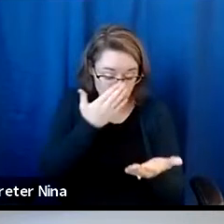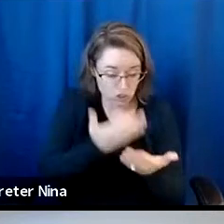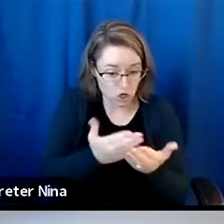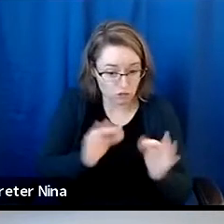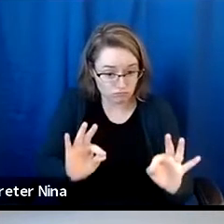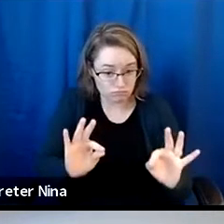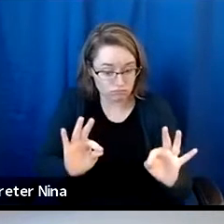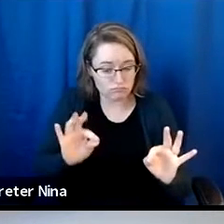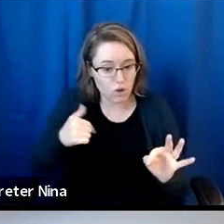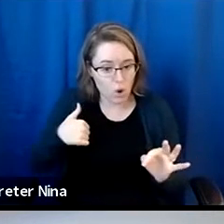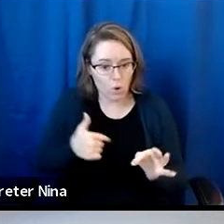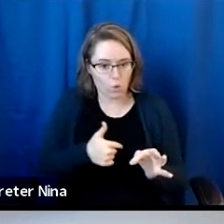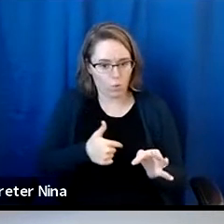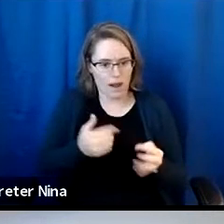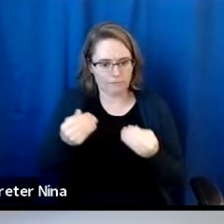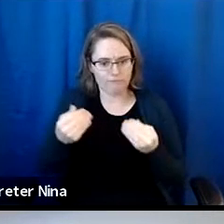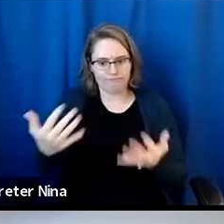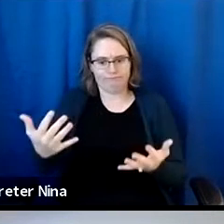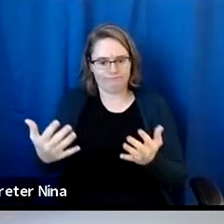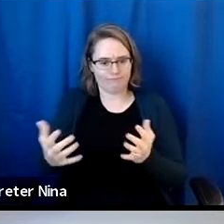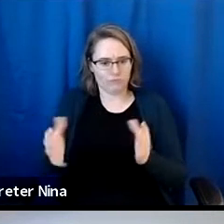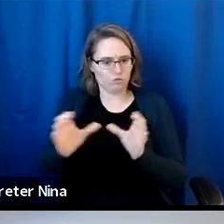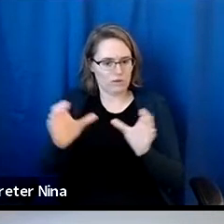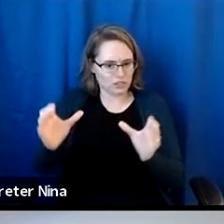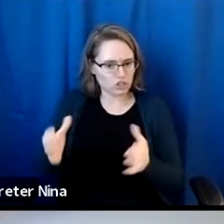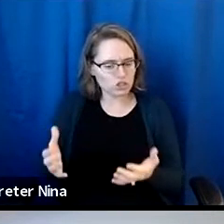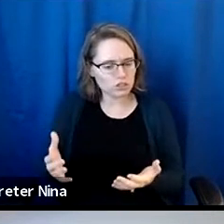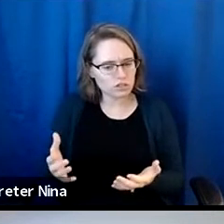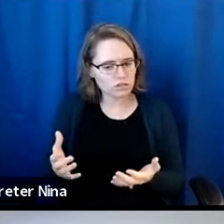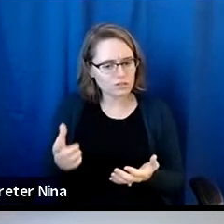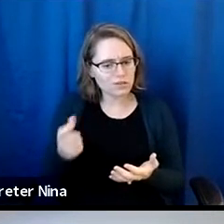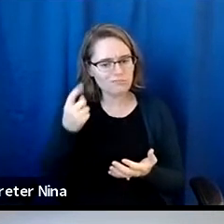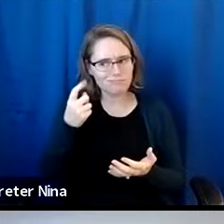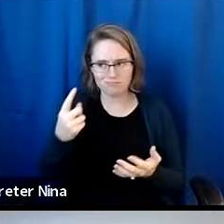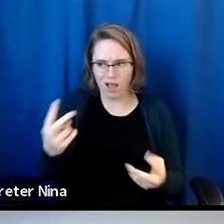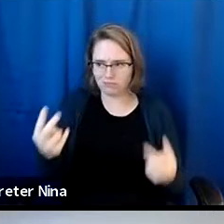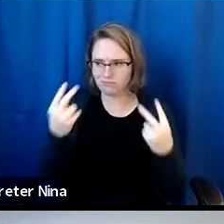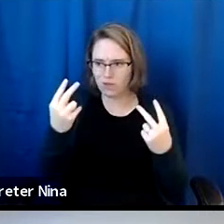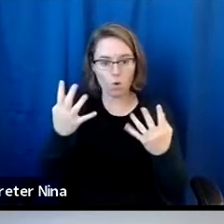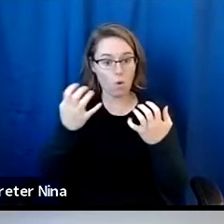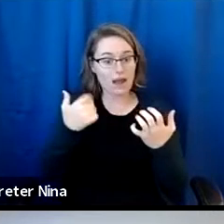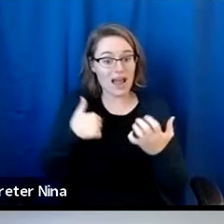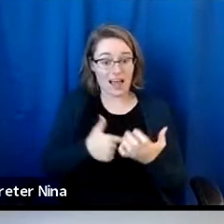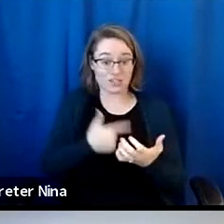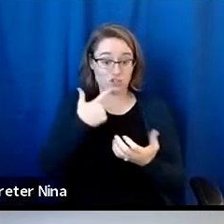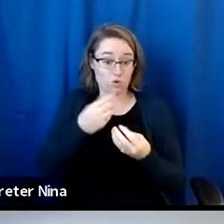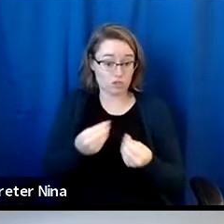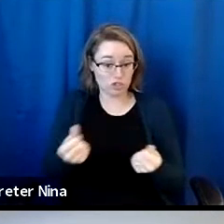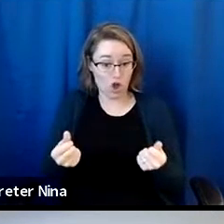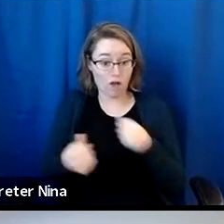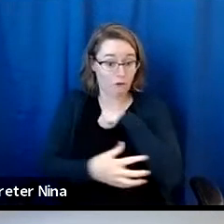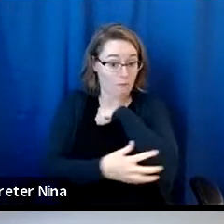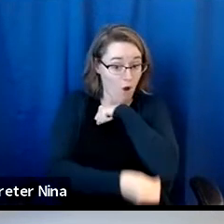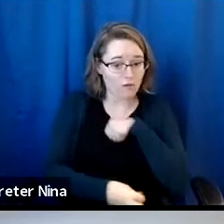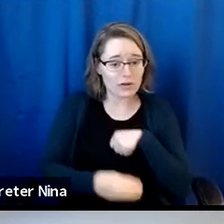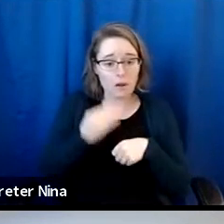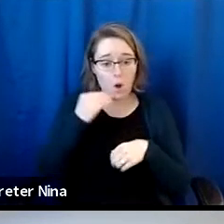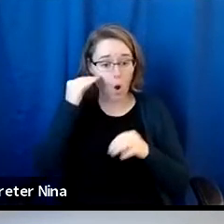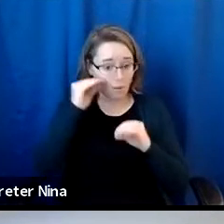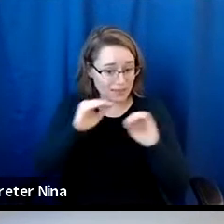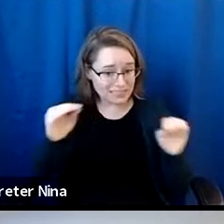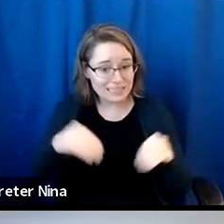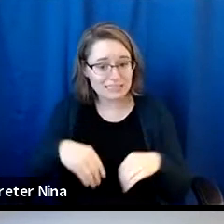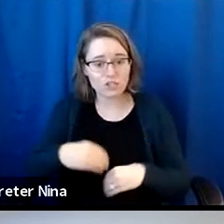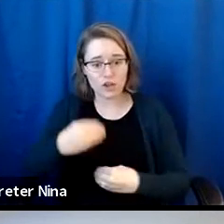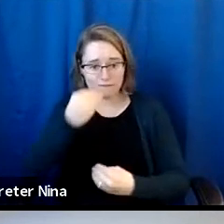about conferring credentials, but they're looking to us to be solutions to poverty, to homelessness, to food insecurity, to mental